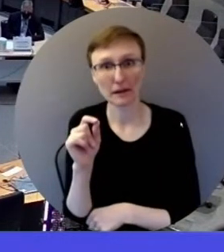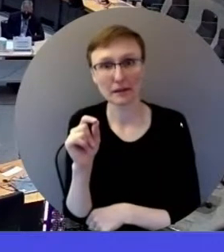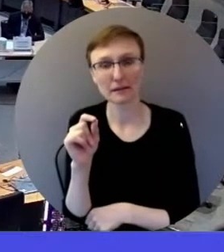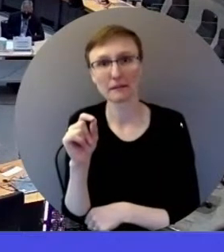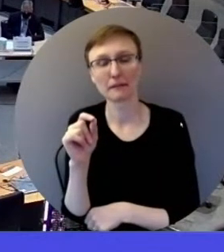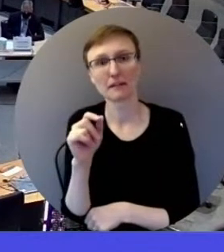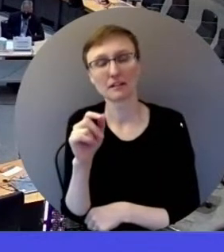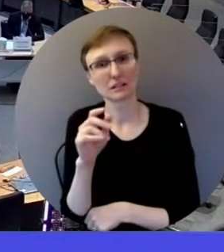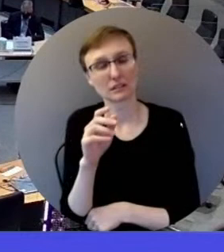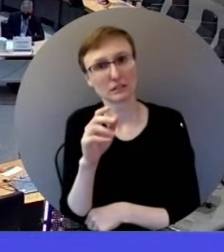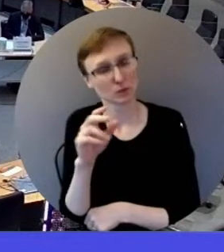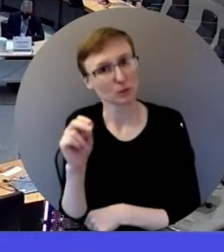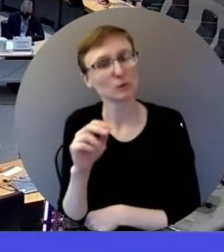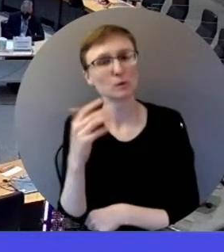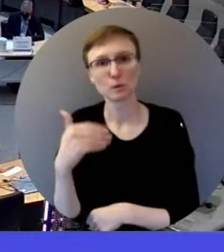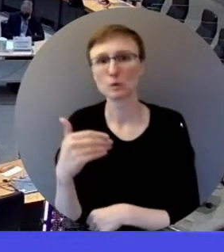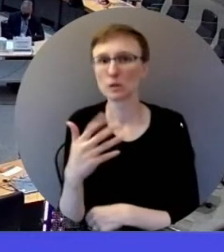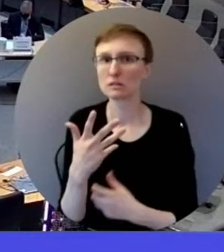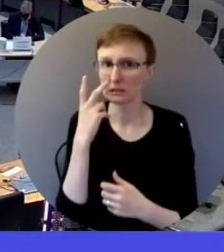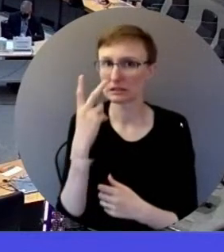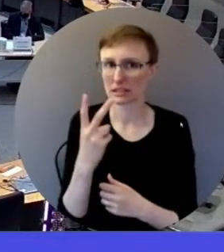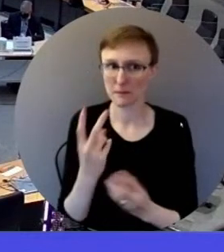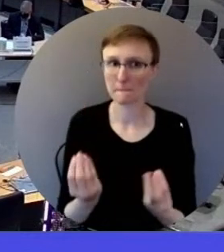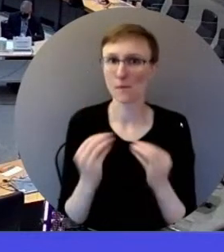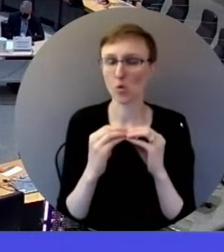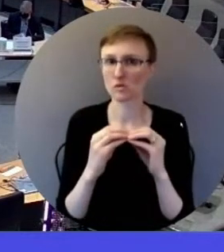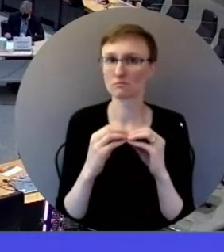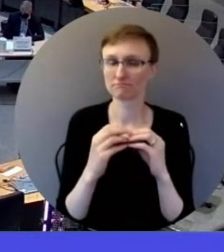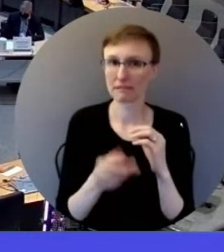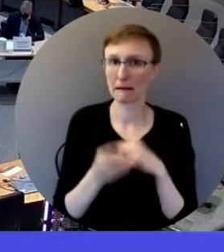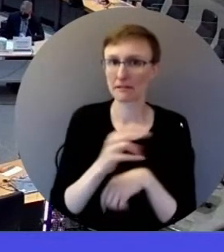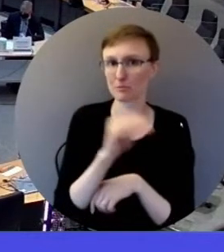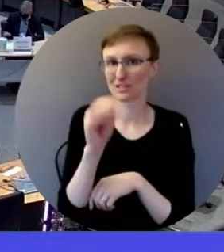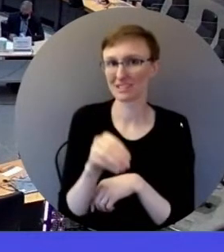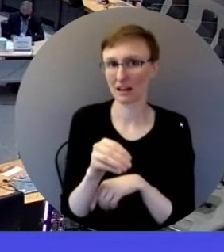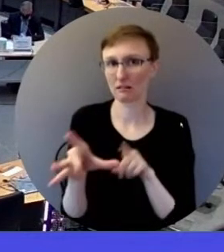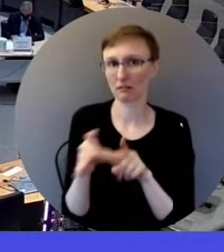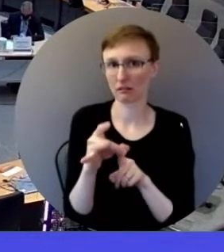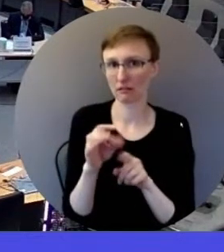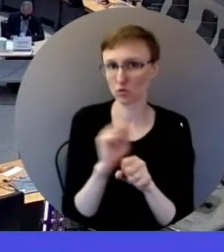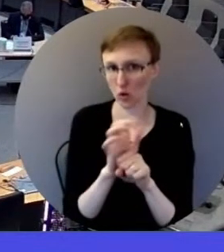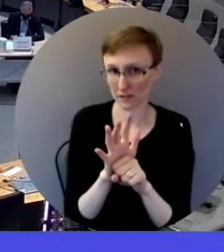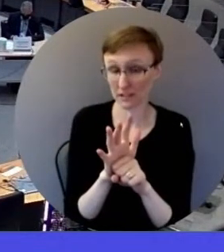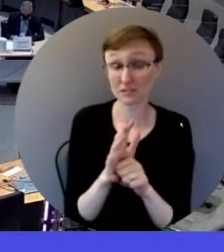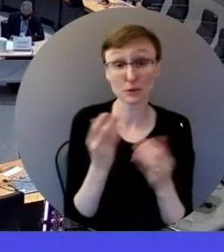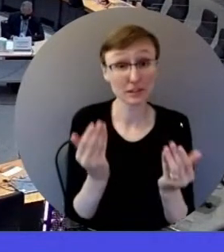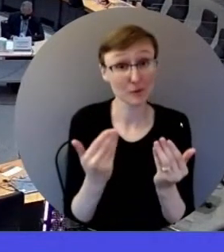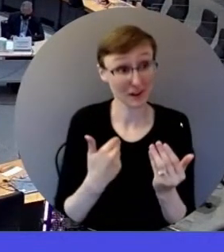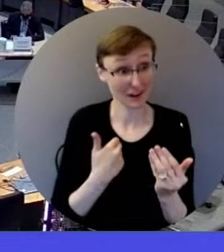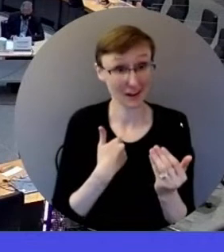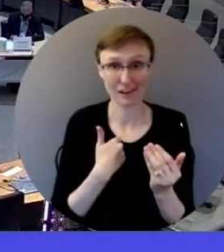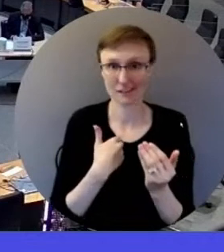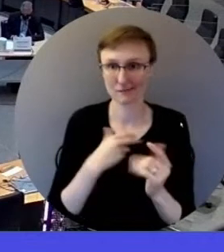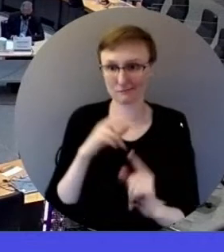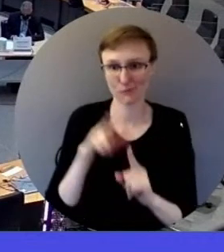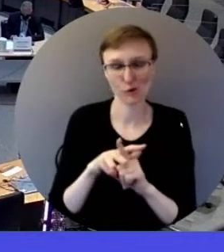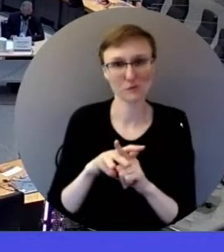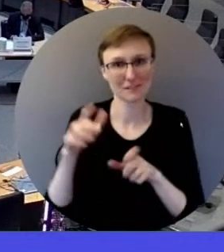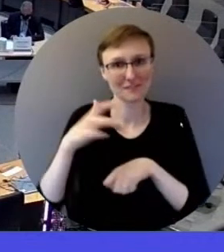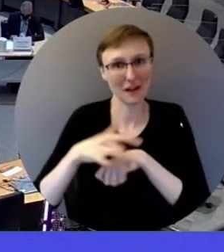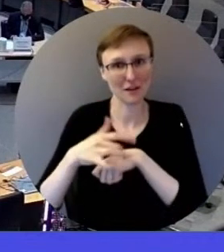have vaccine supply, we have appointments available in the booking system, and we won't have these mass clinics